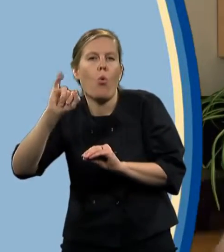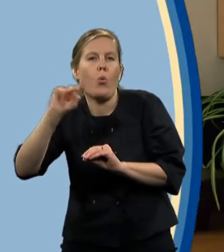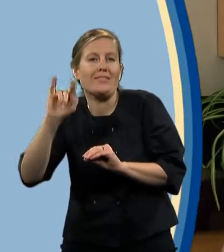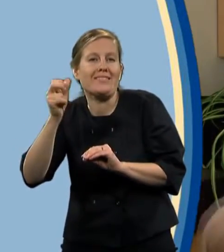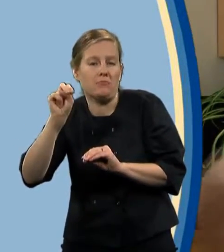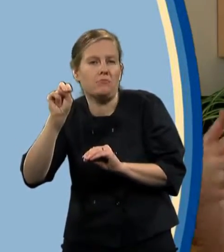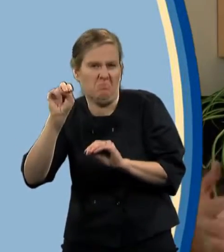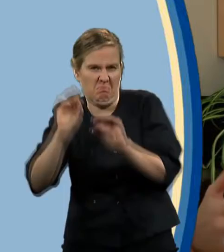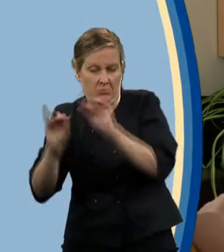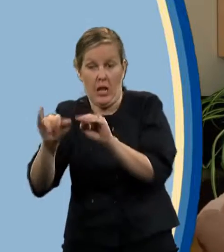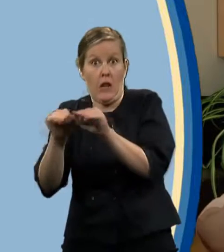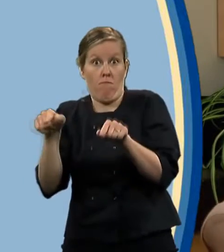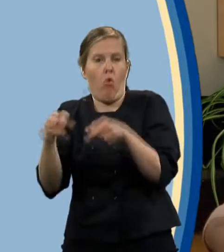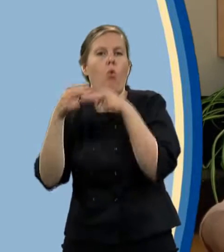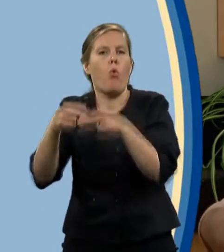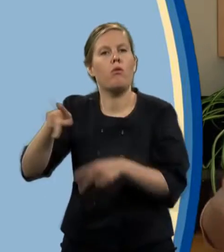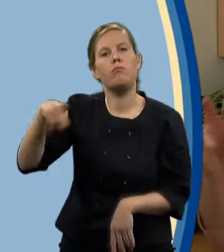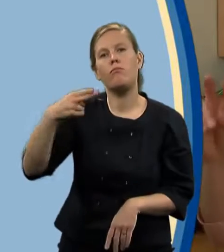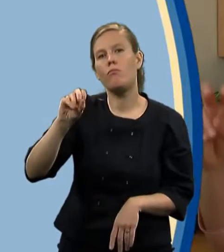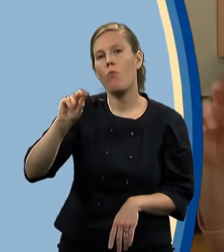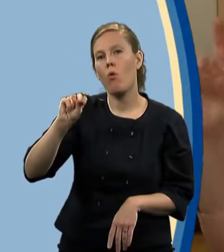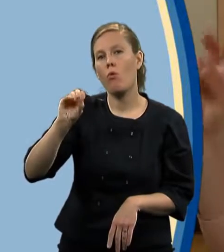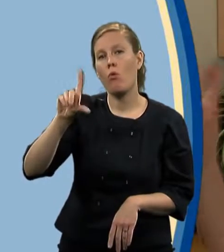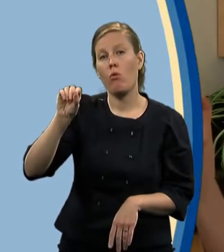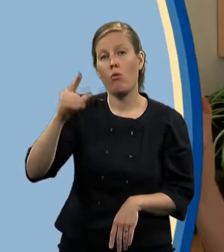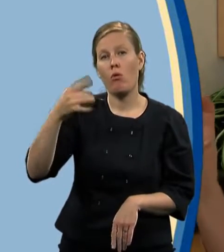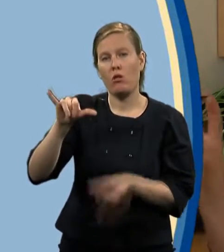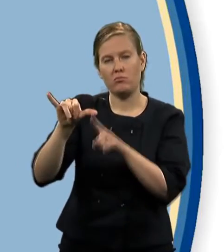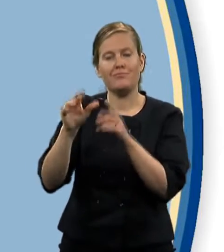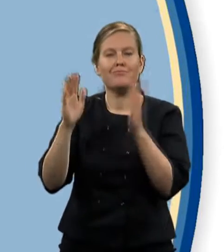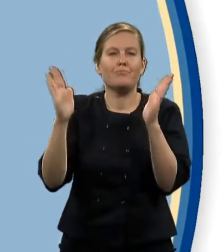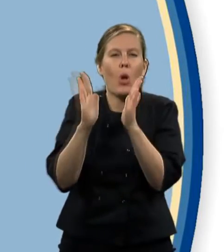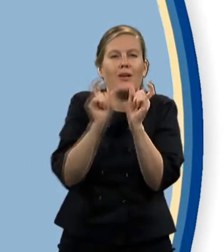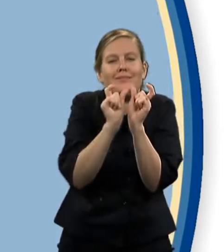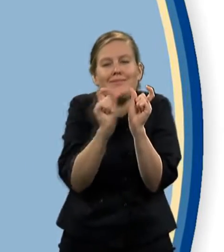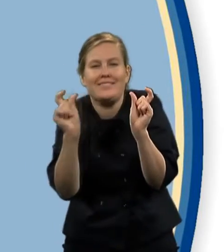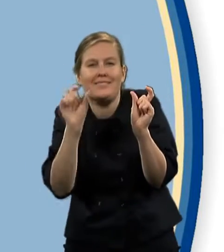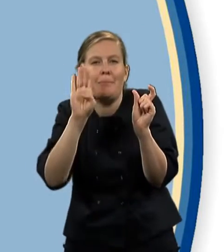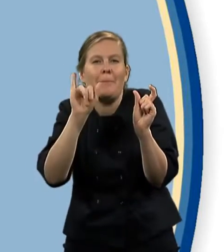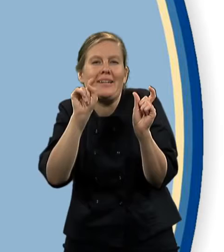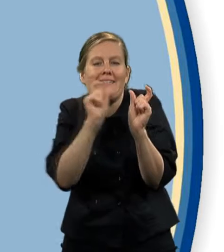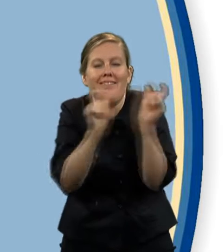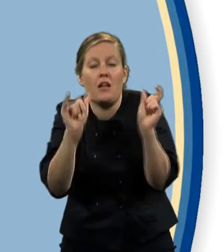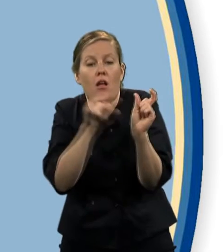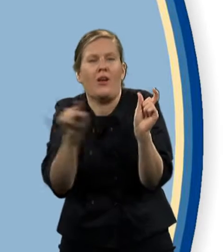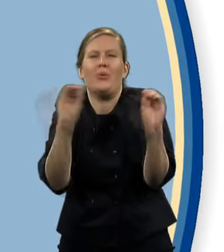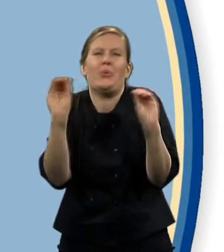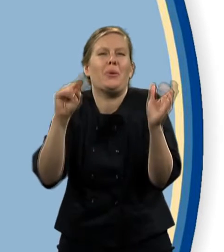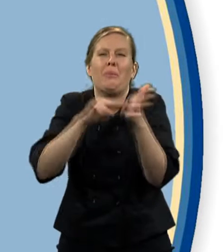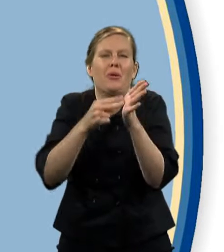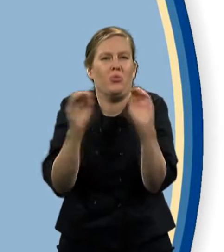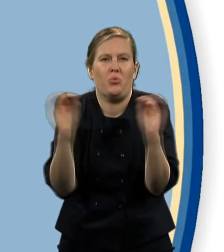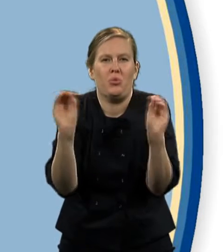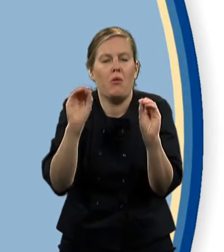language organization. So we gave them aspects of what's called phonology, the small set of meaningless